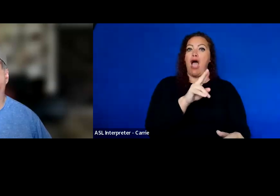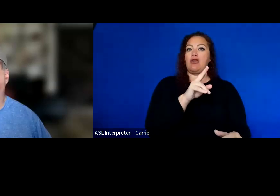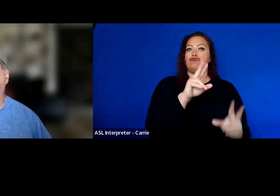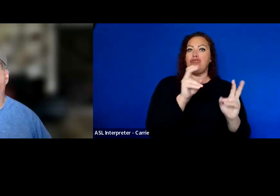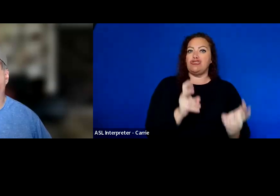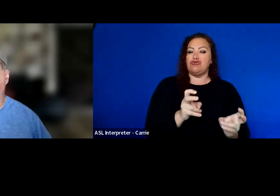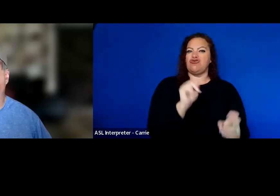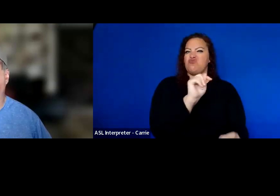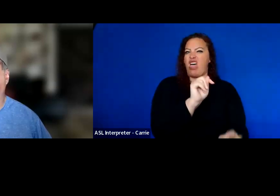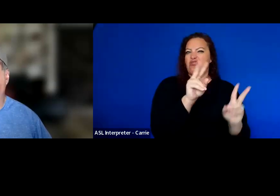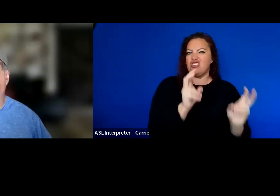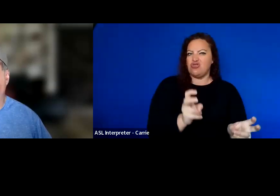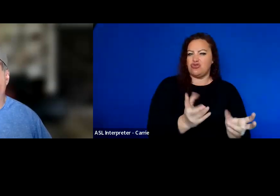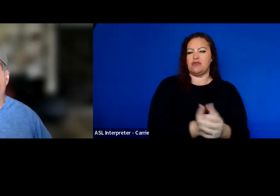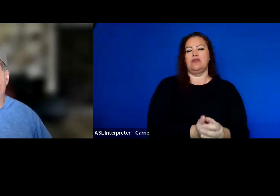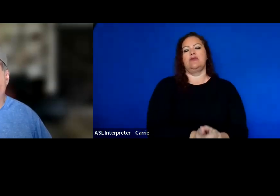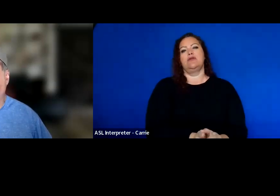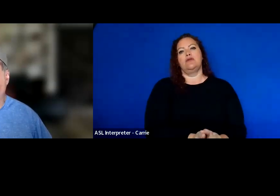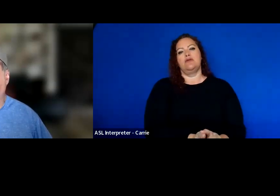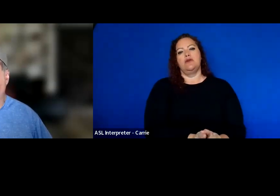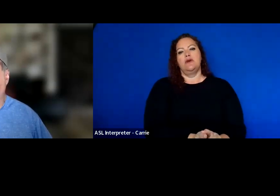Let's see.